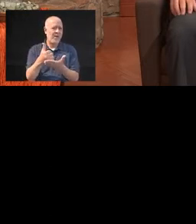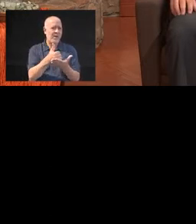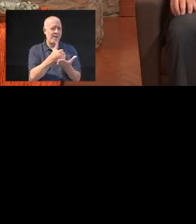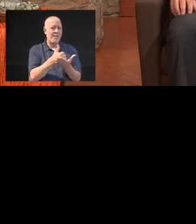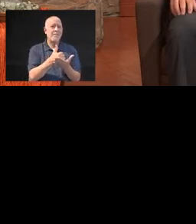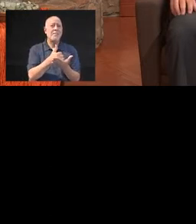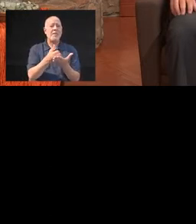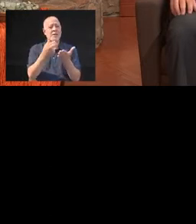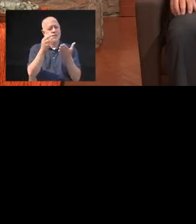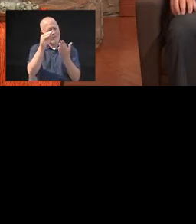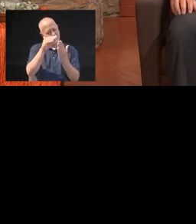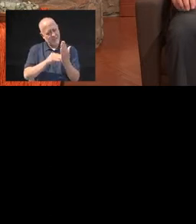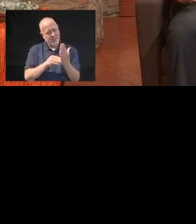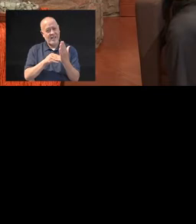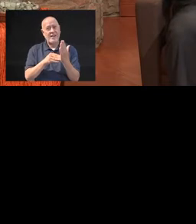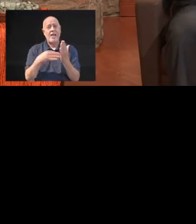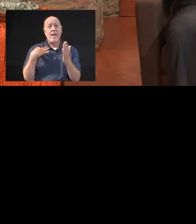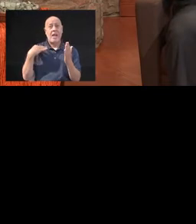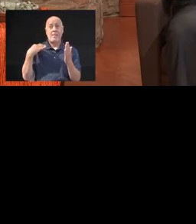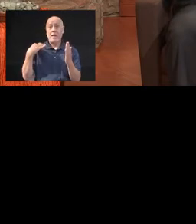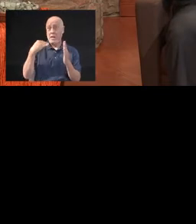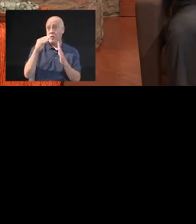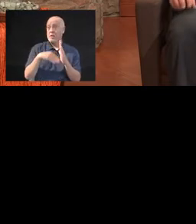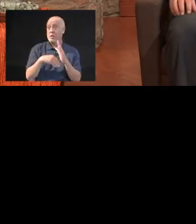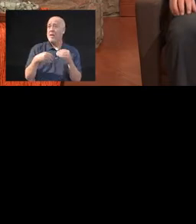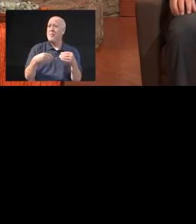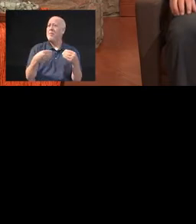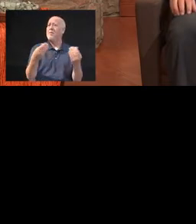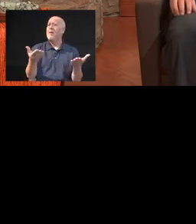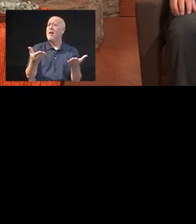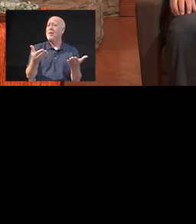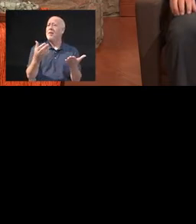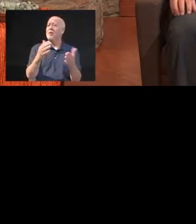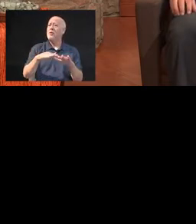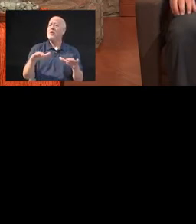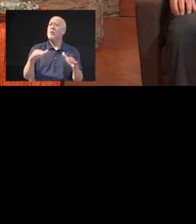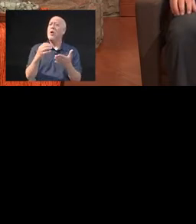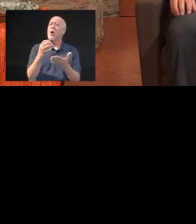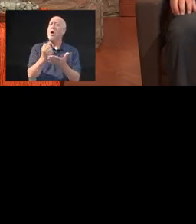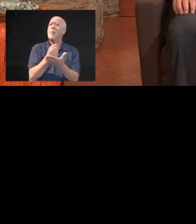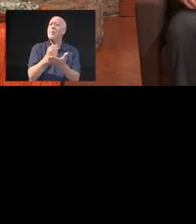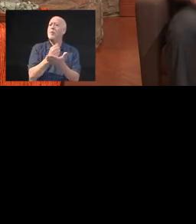out an application. We'd like to put them into an opportunity to serve you in our community here.